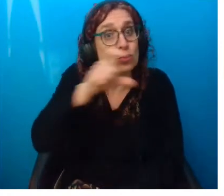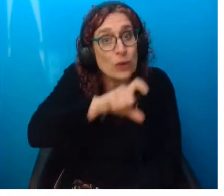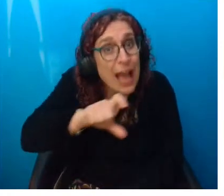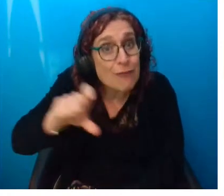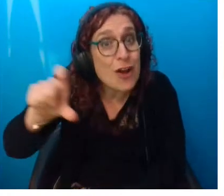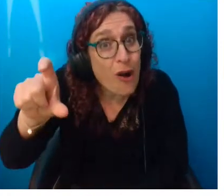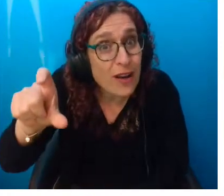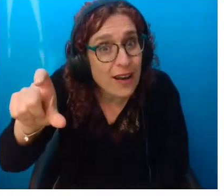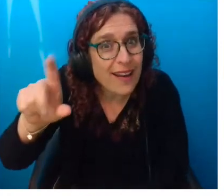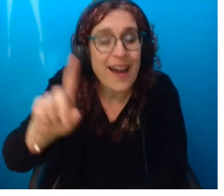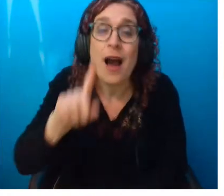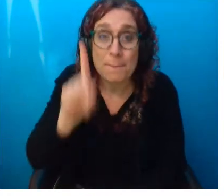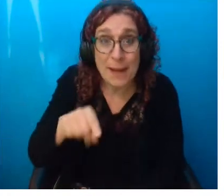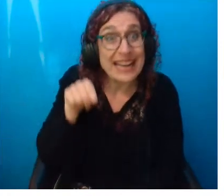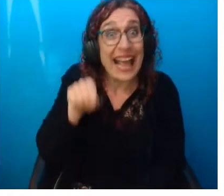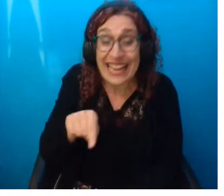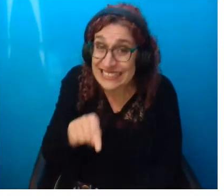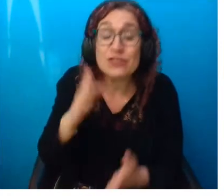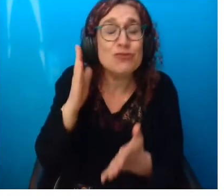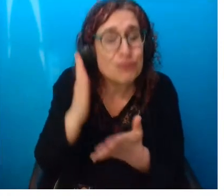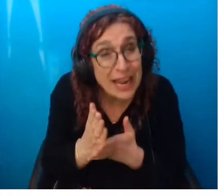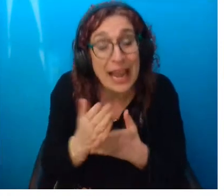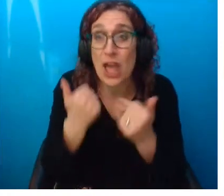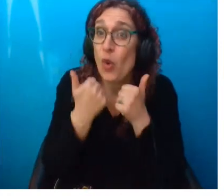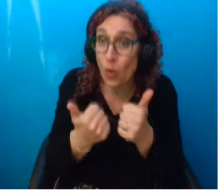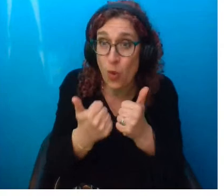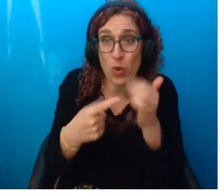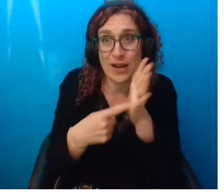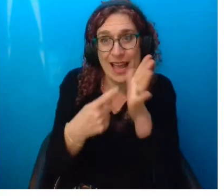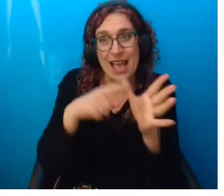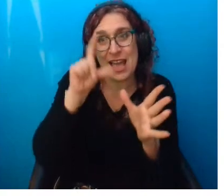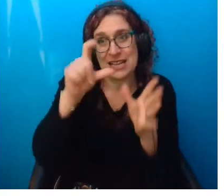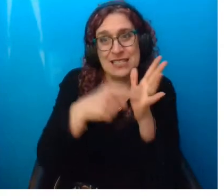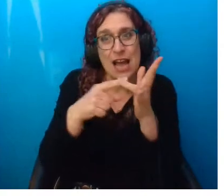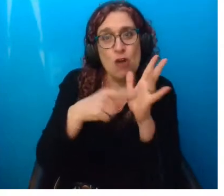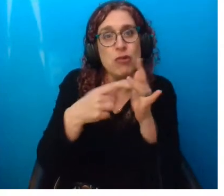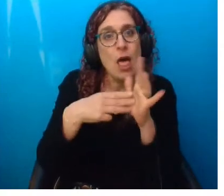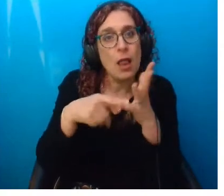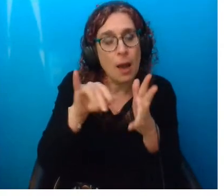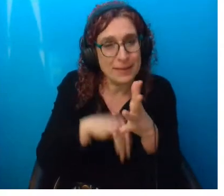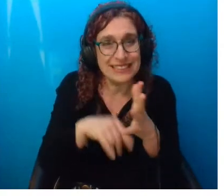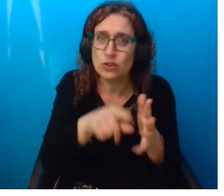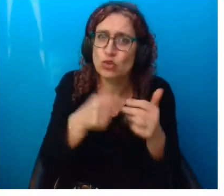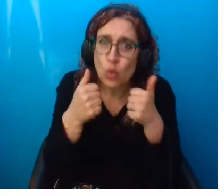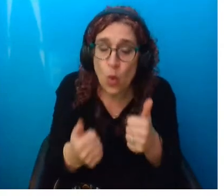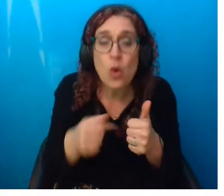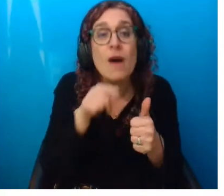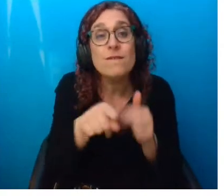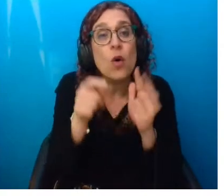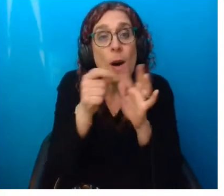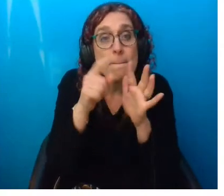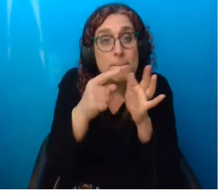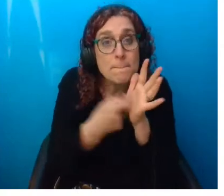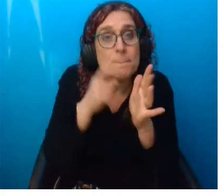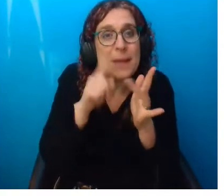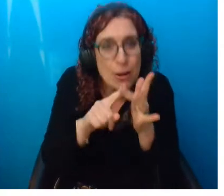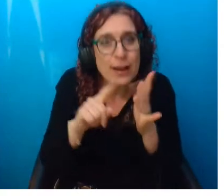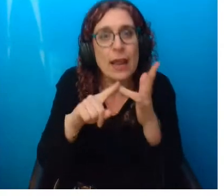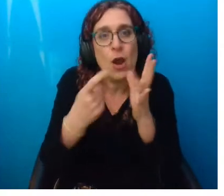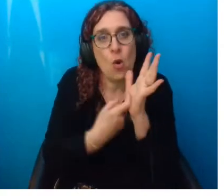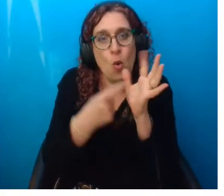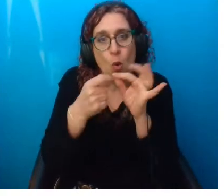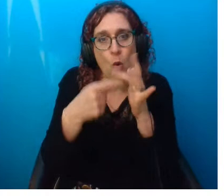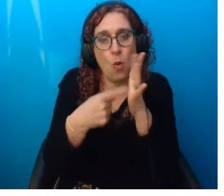a really useful management for periorbital eczema, but also